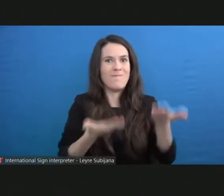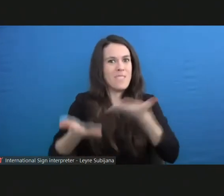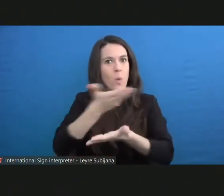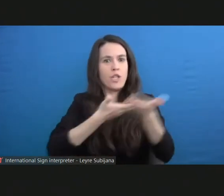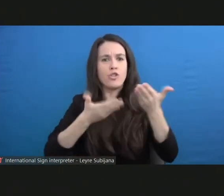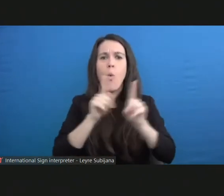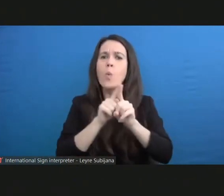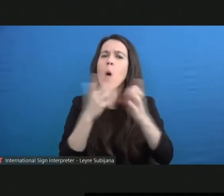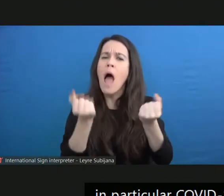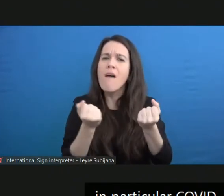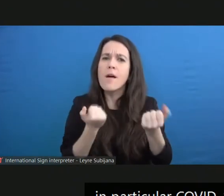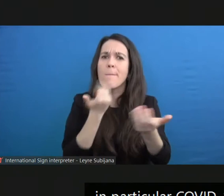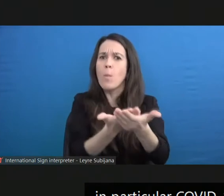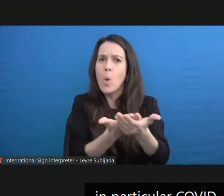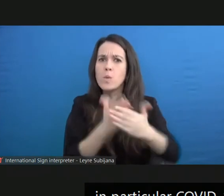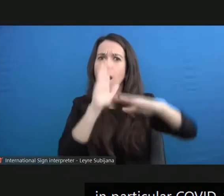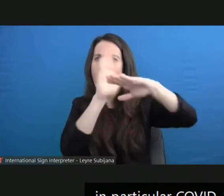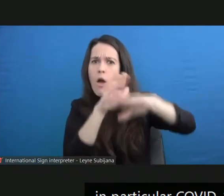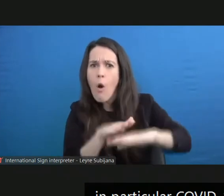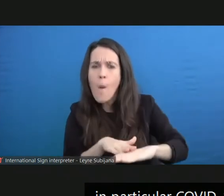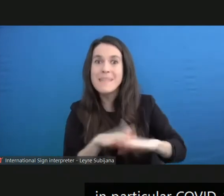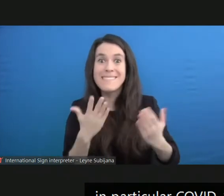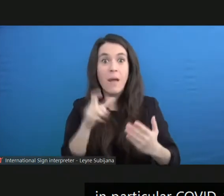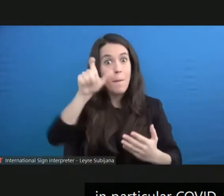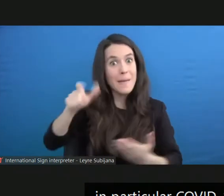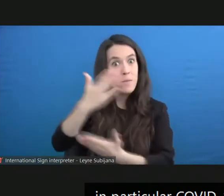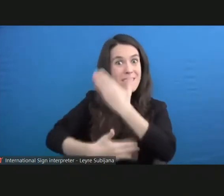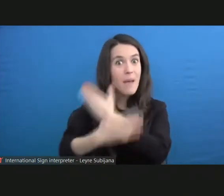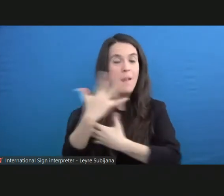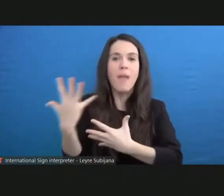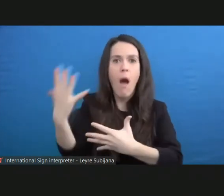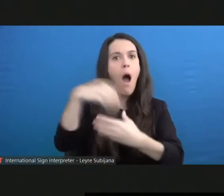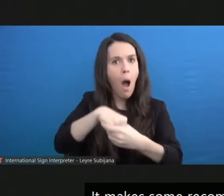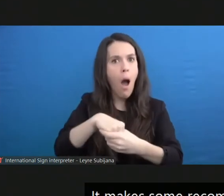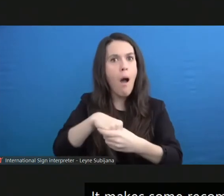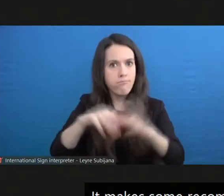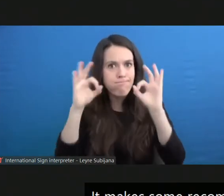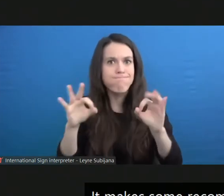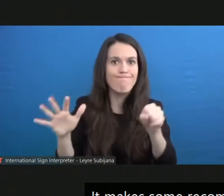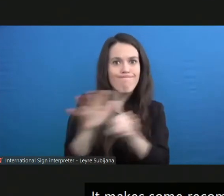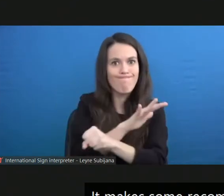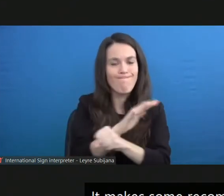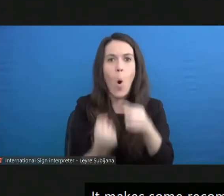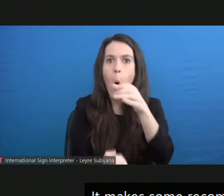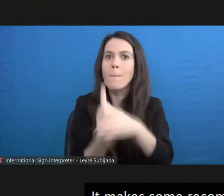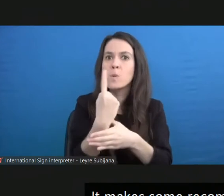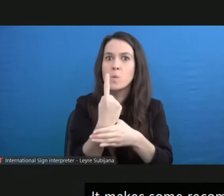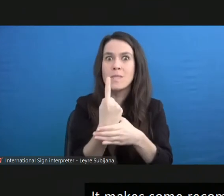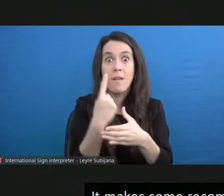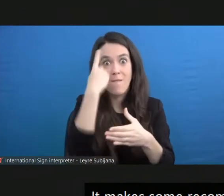in terms of how to ensure that persons with disabilities will benefit from the opportunities of the digital